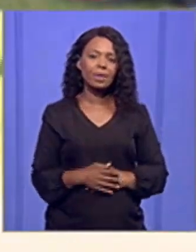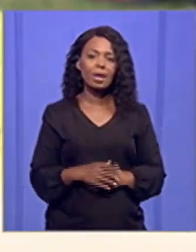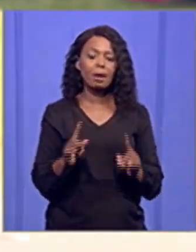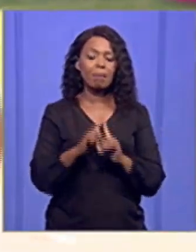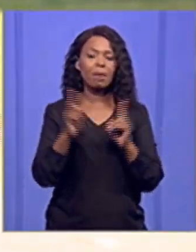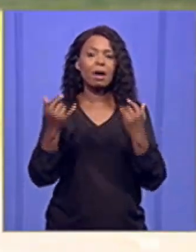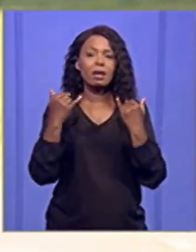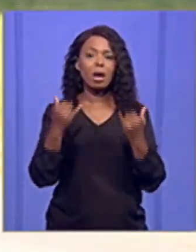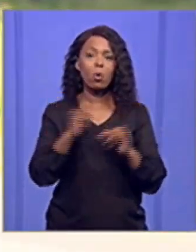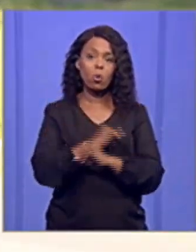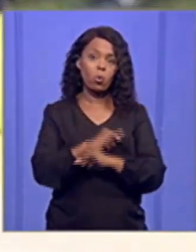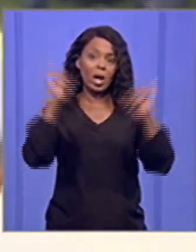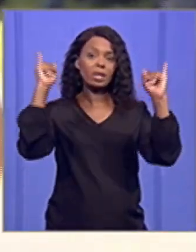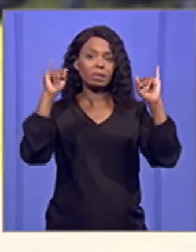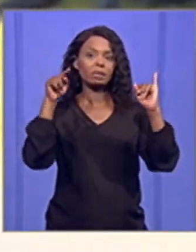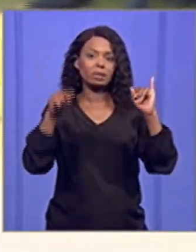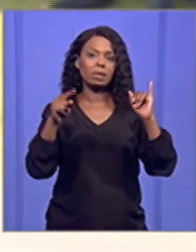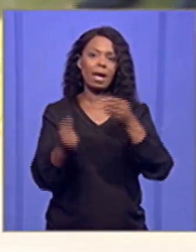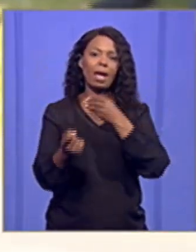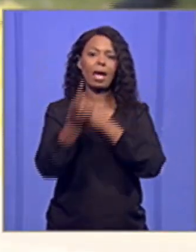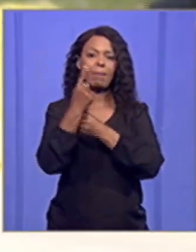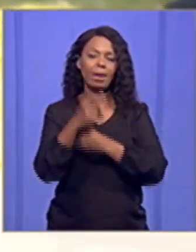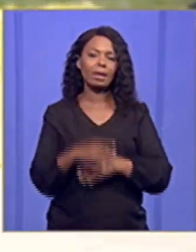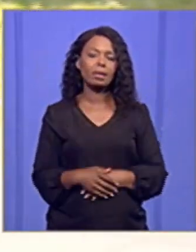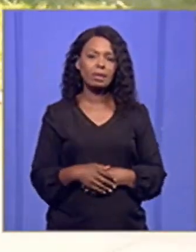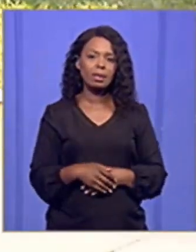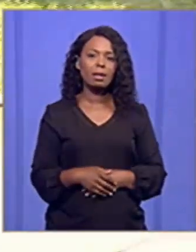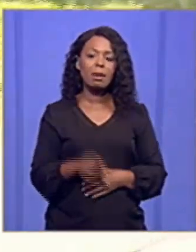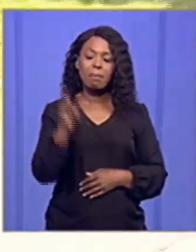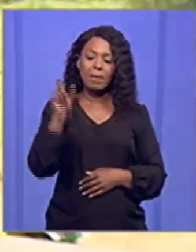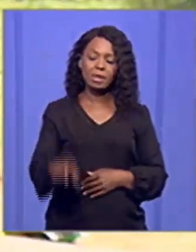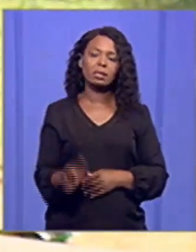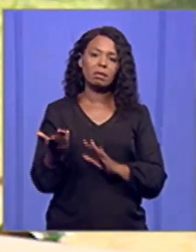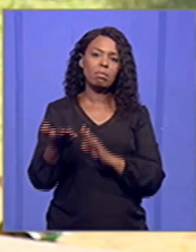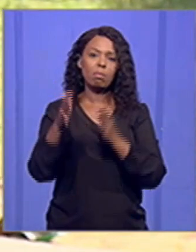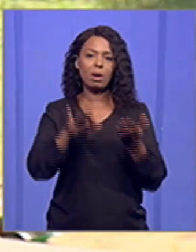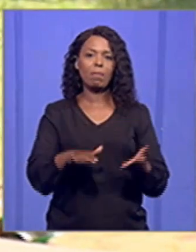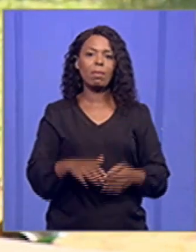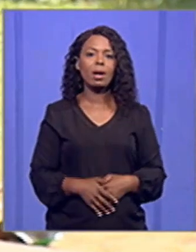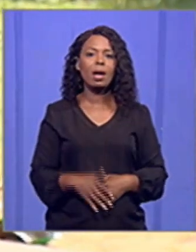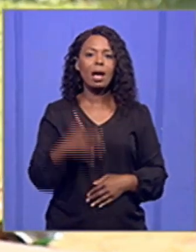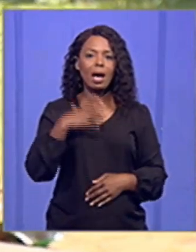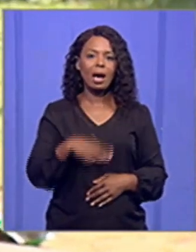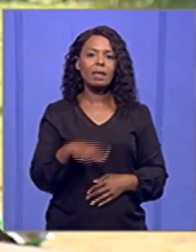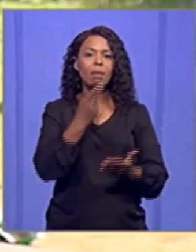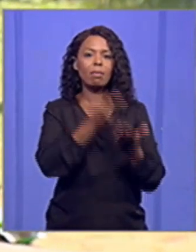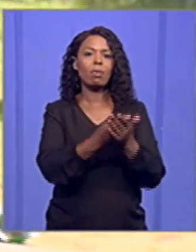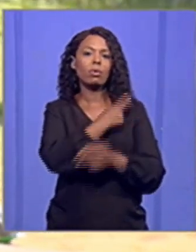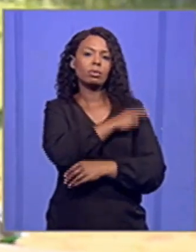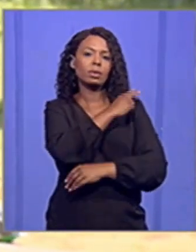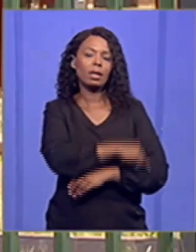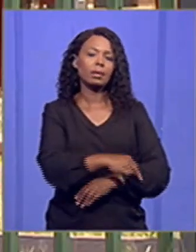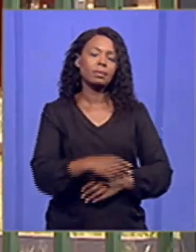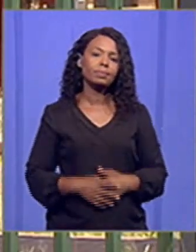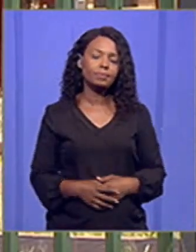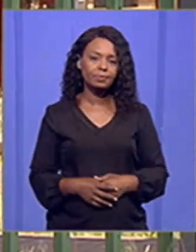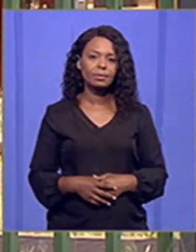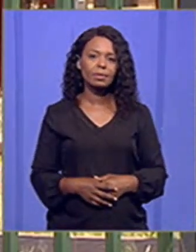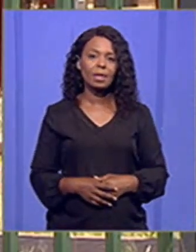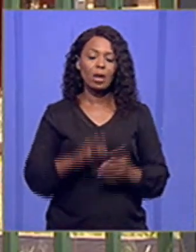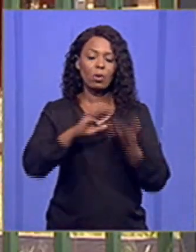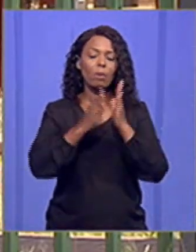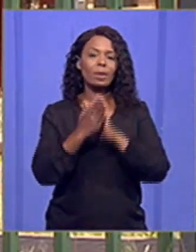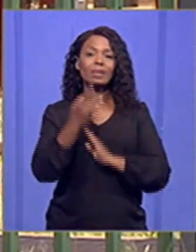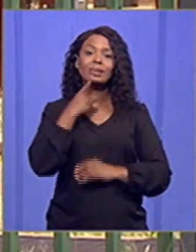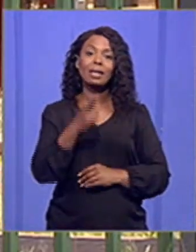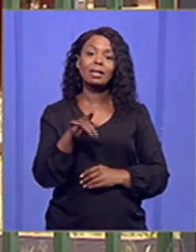Eupša maemo a ile a tšwa taolong mo motho a ile go a hlokofala mola yo mongwe a ile a išwa bookelong. Badudi bjale ba nyaka